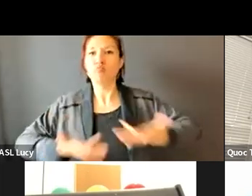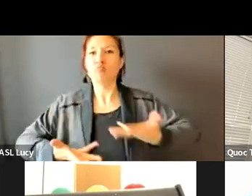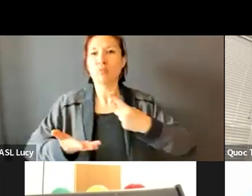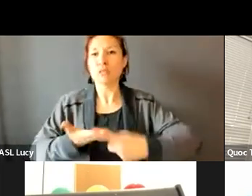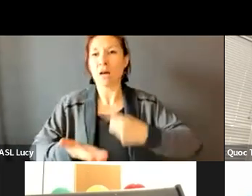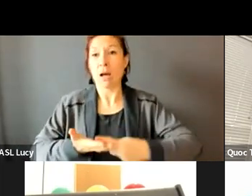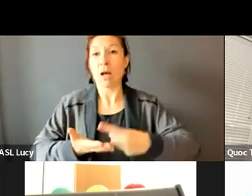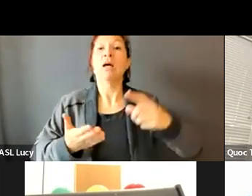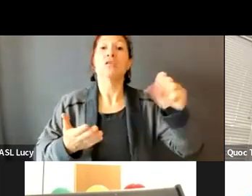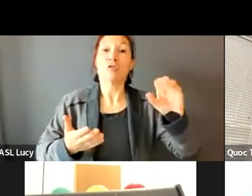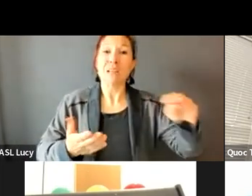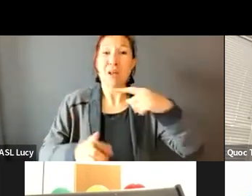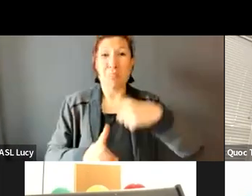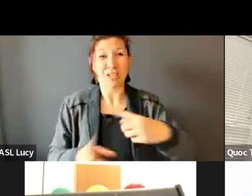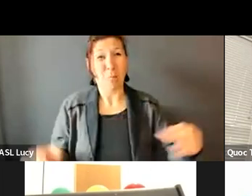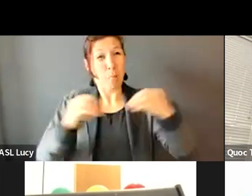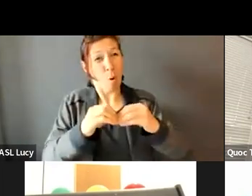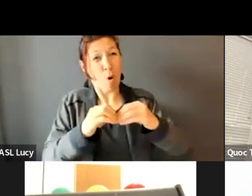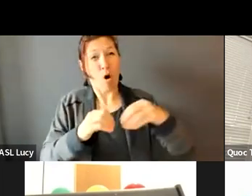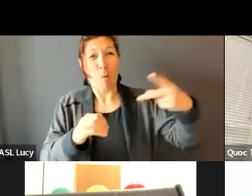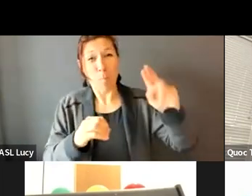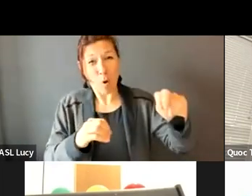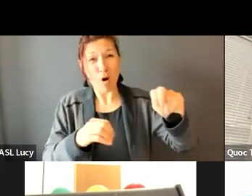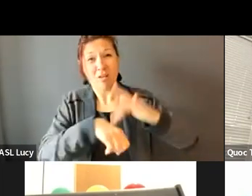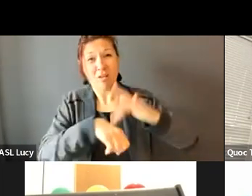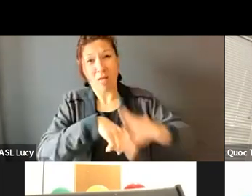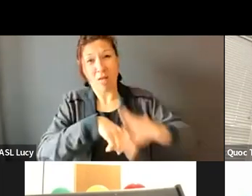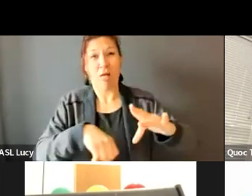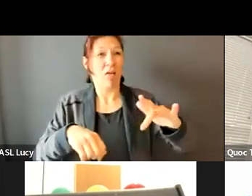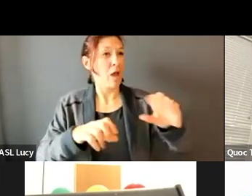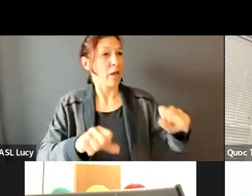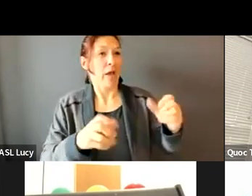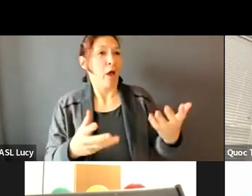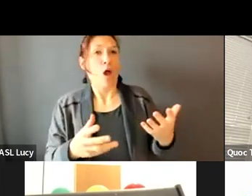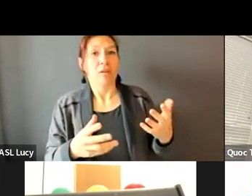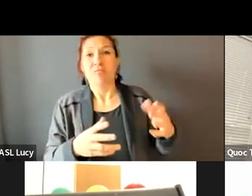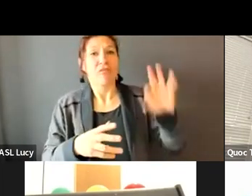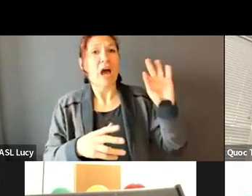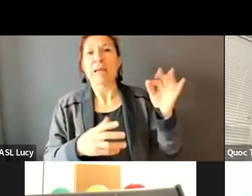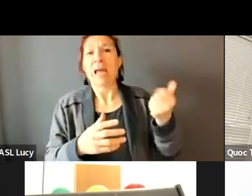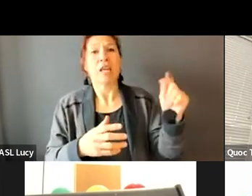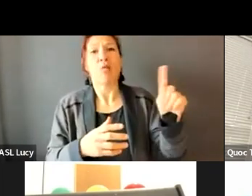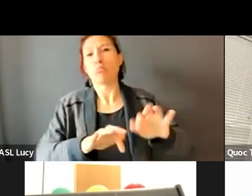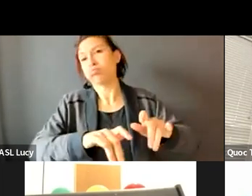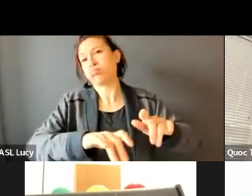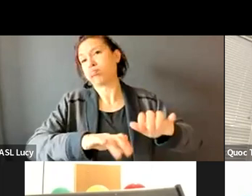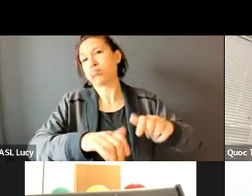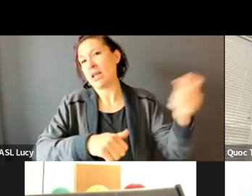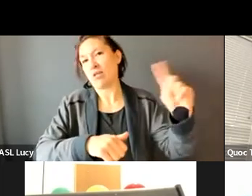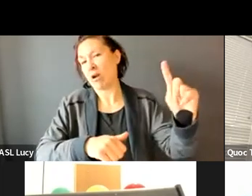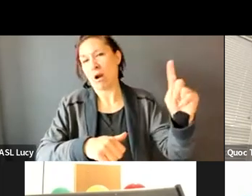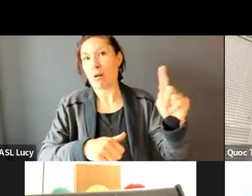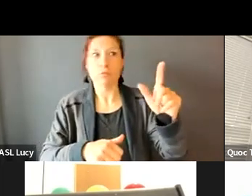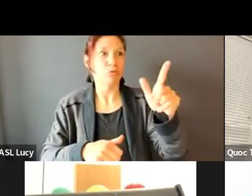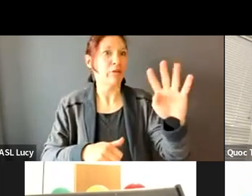pornography so correct like correct together it's like their friends Channel but also just the 24 7 access to